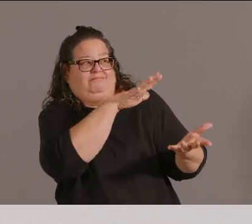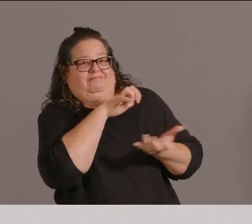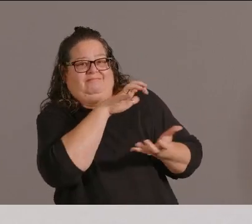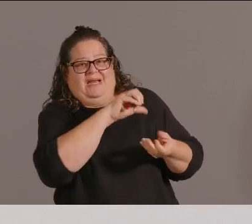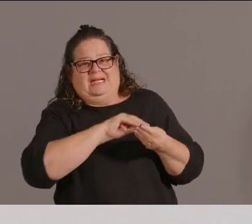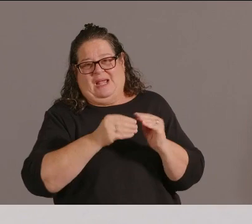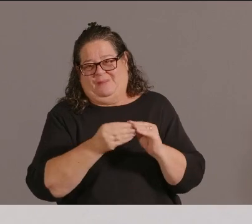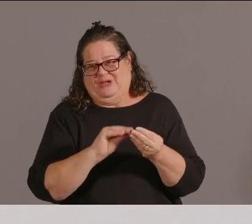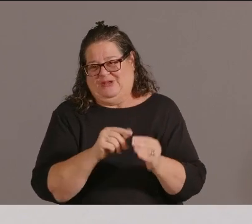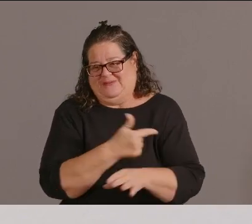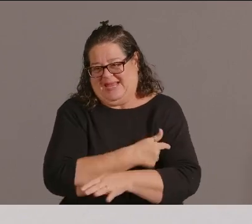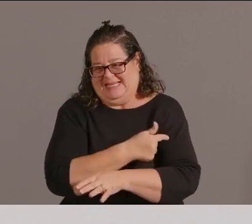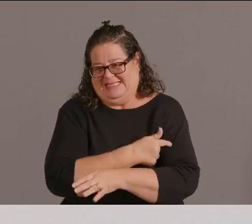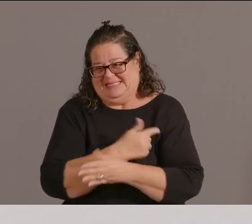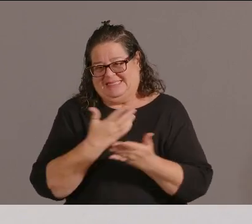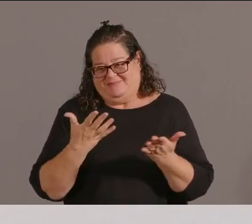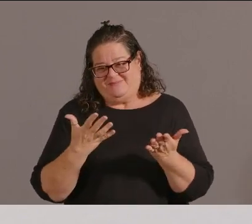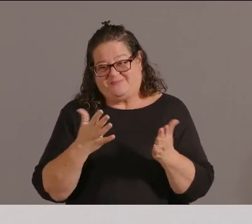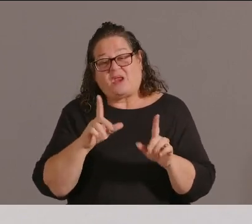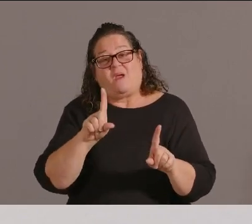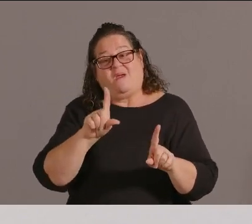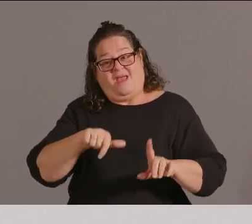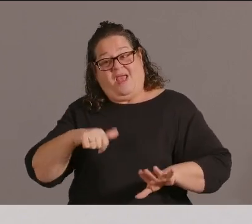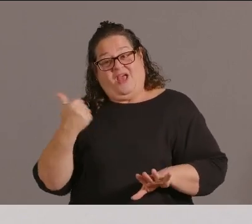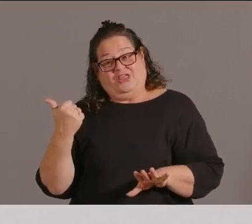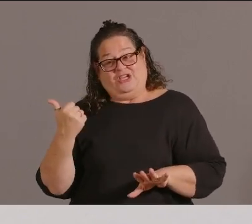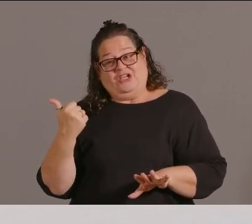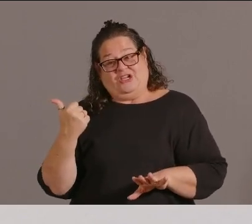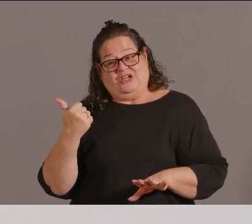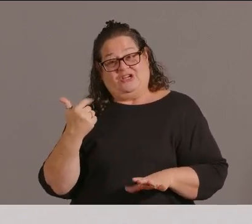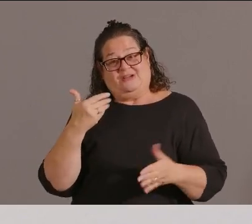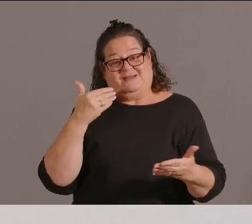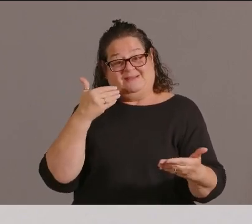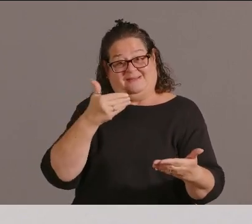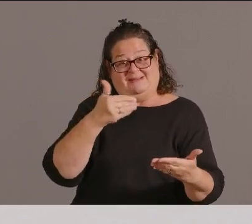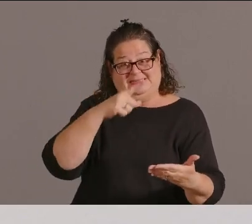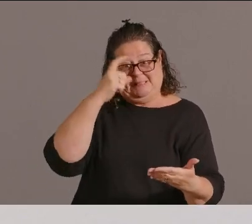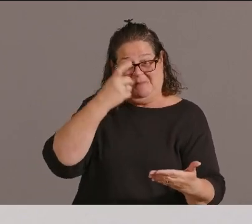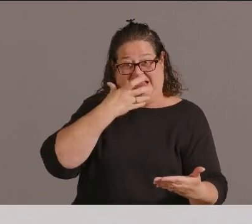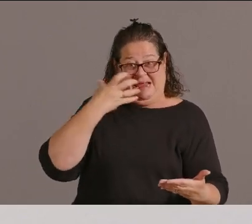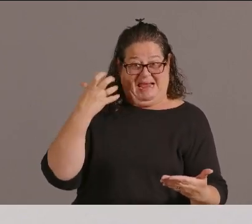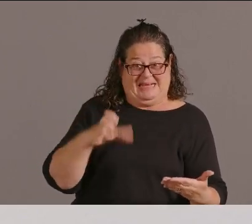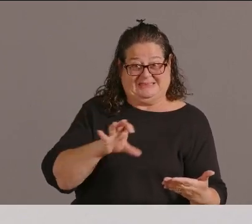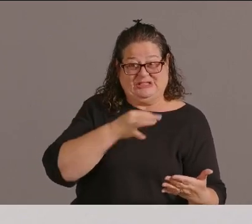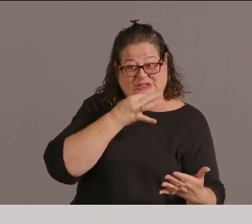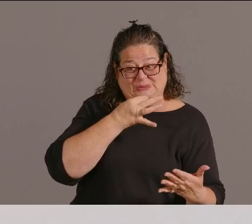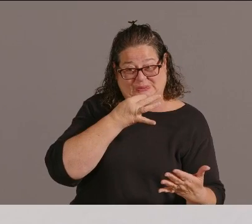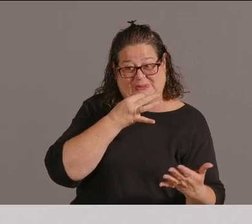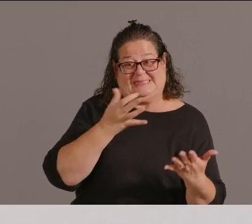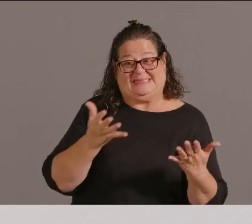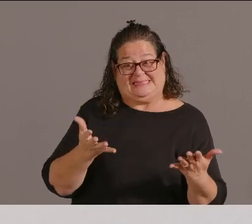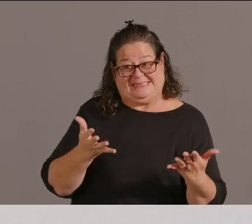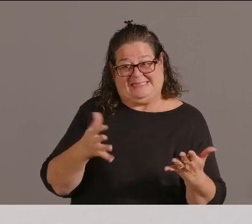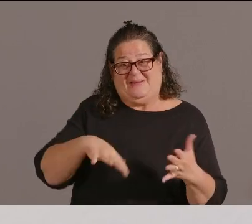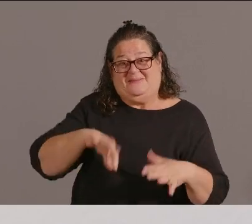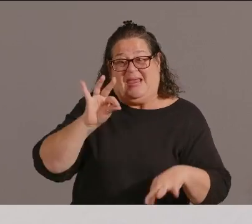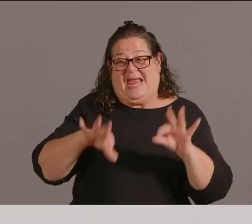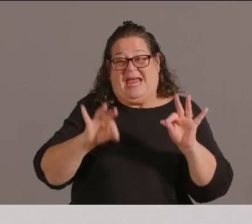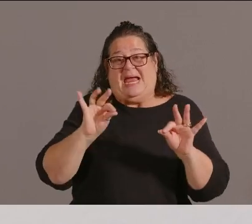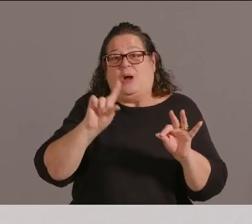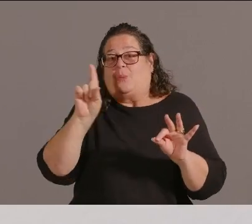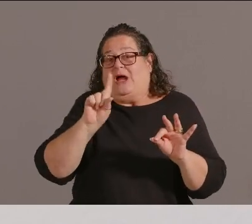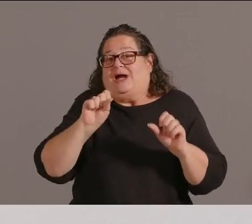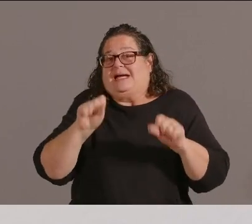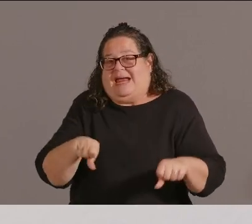getting hot here in Arizona in the next couple of months. So identifying potential indoor locations for